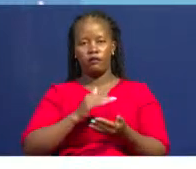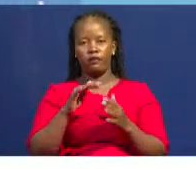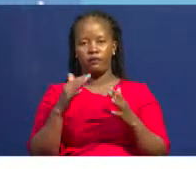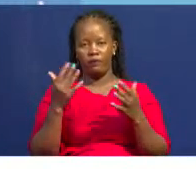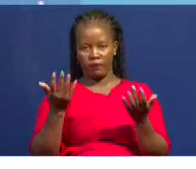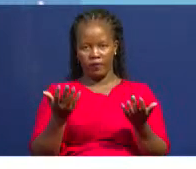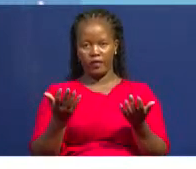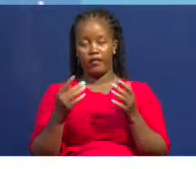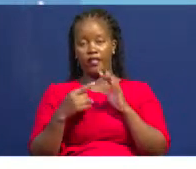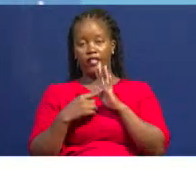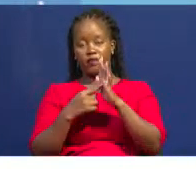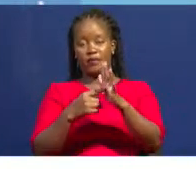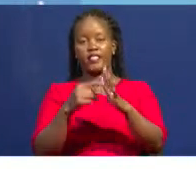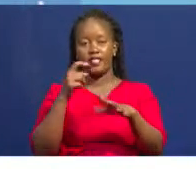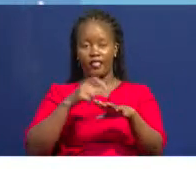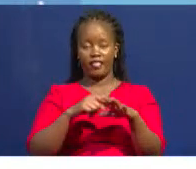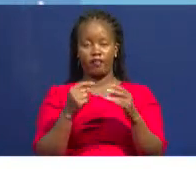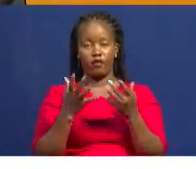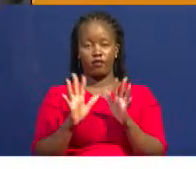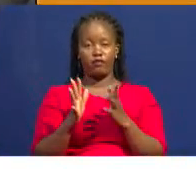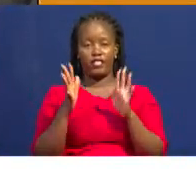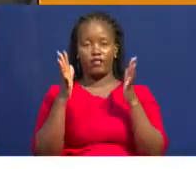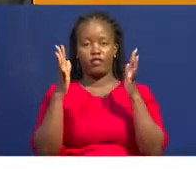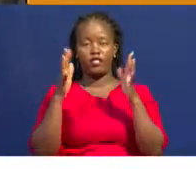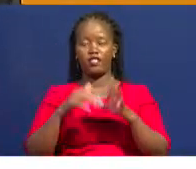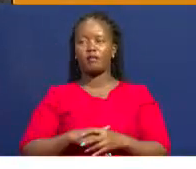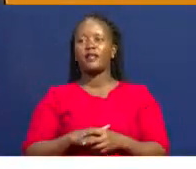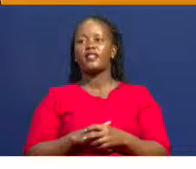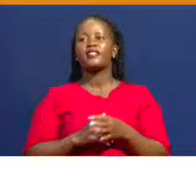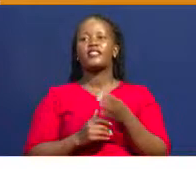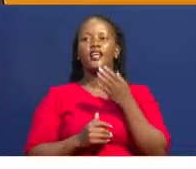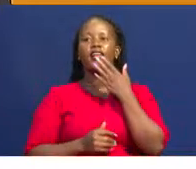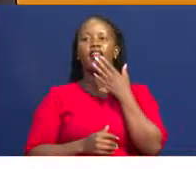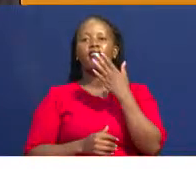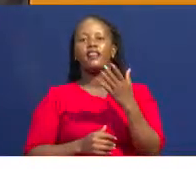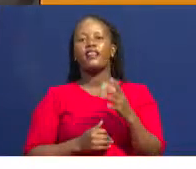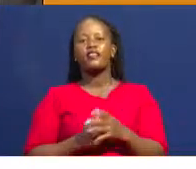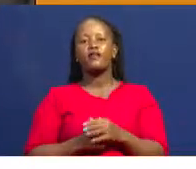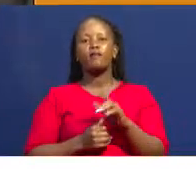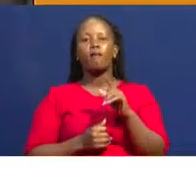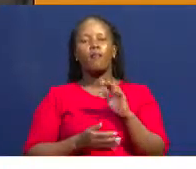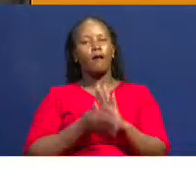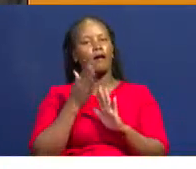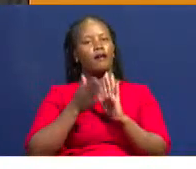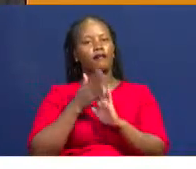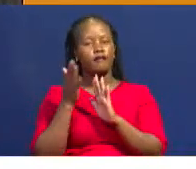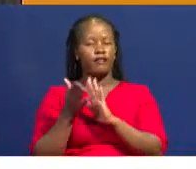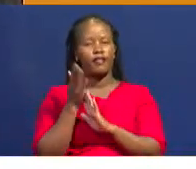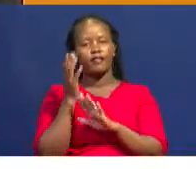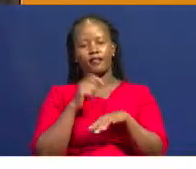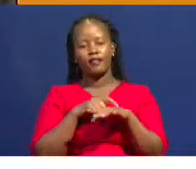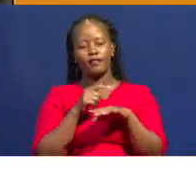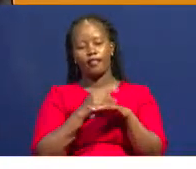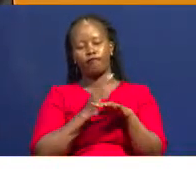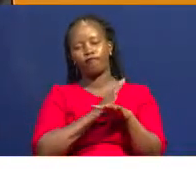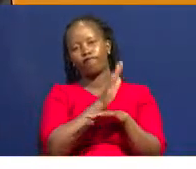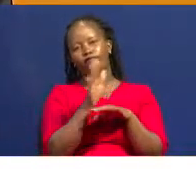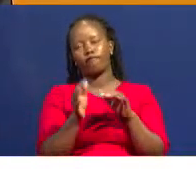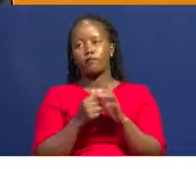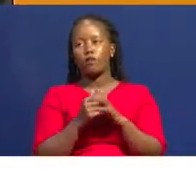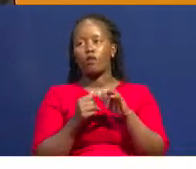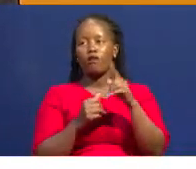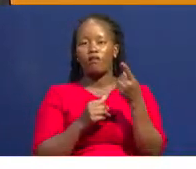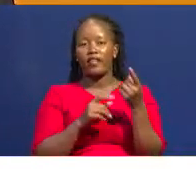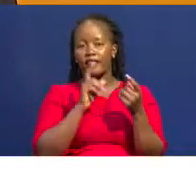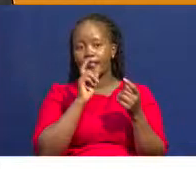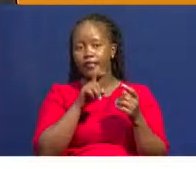and especially during festive season? Thank you so much. I think I will move very fast because of time. Yes. First of all,